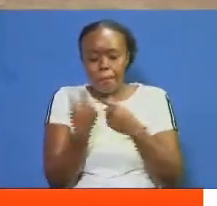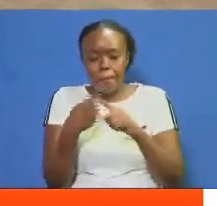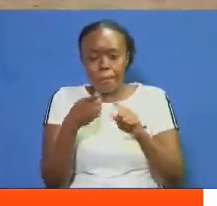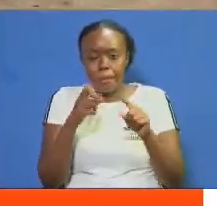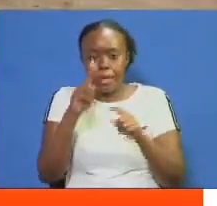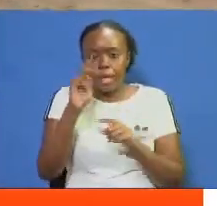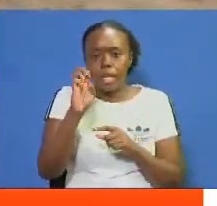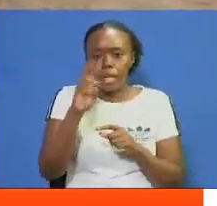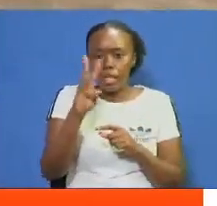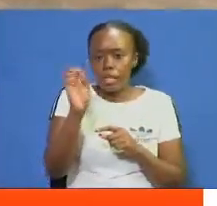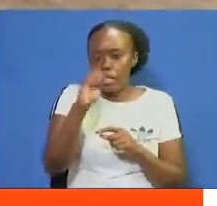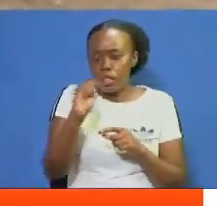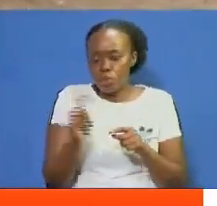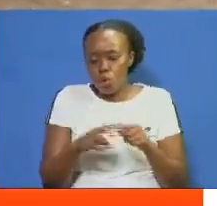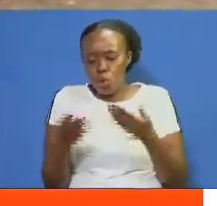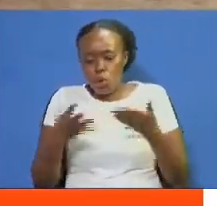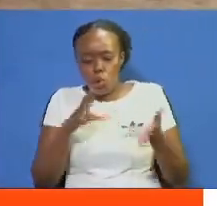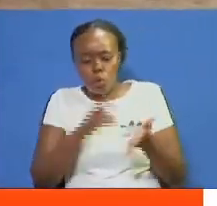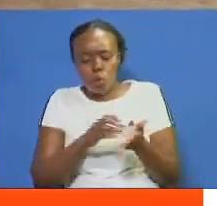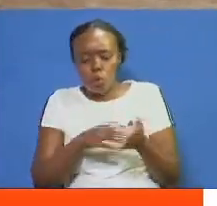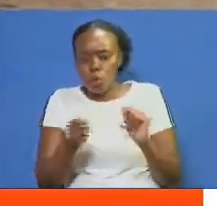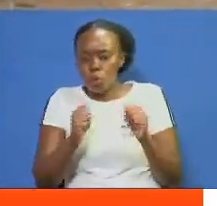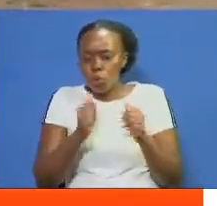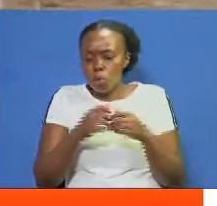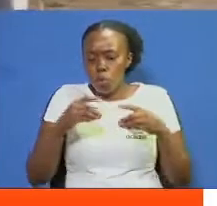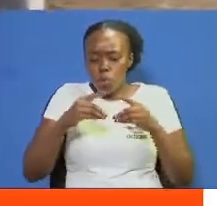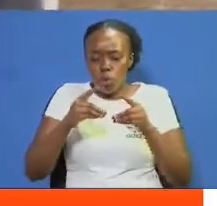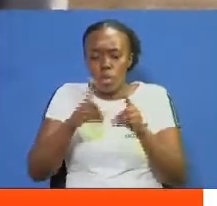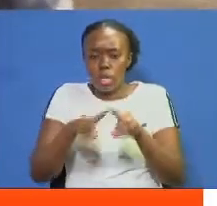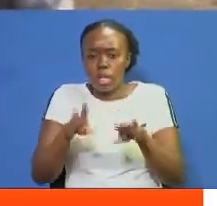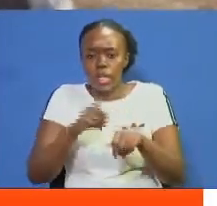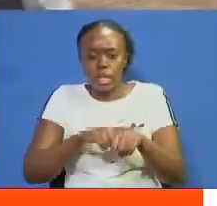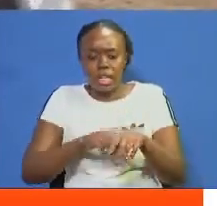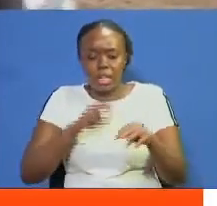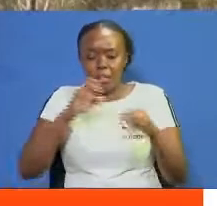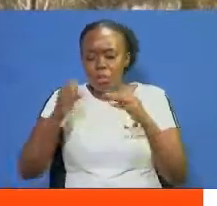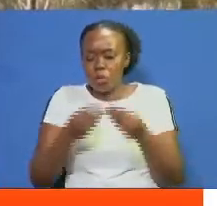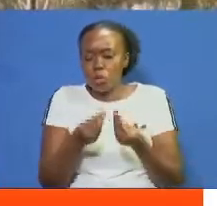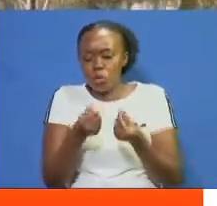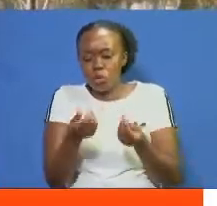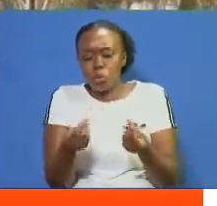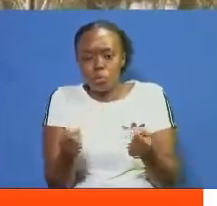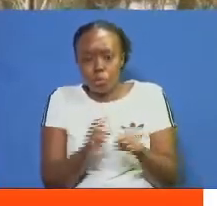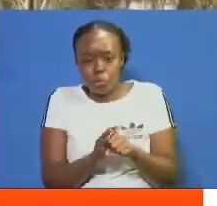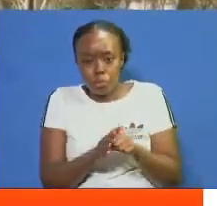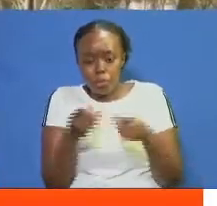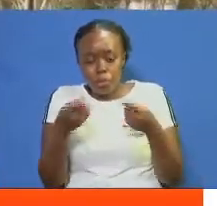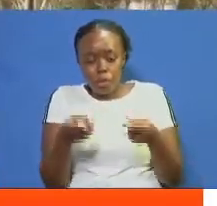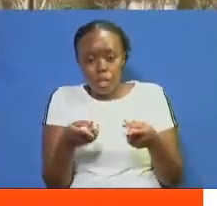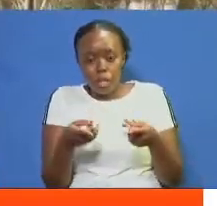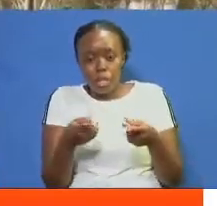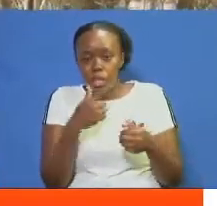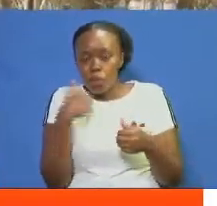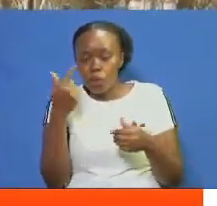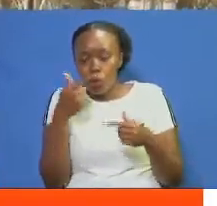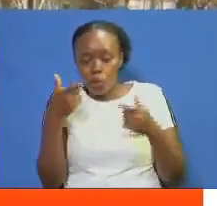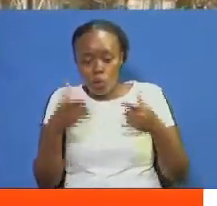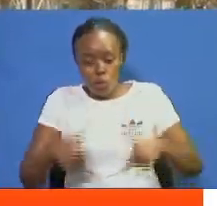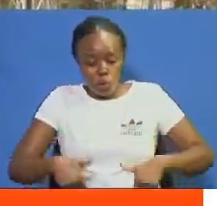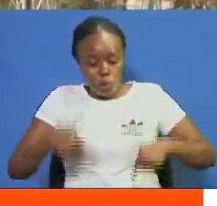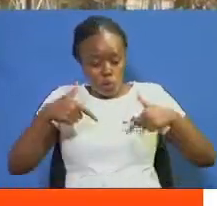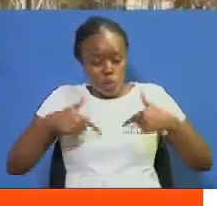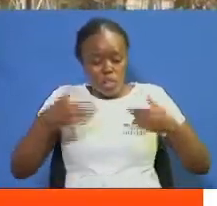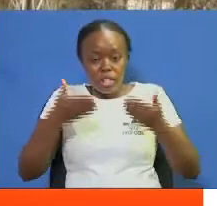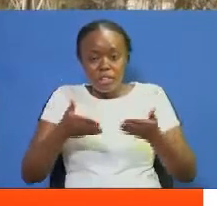and the KWS is in court, which has directed for them to vacate until the matter is solved. Na hapa wakazi wanaoishi hapa ni